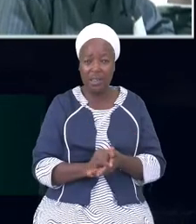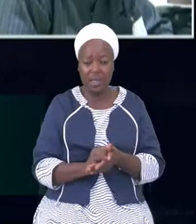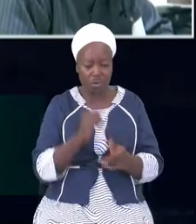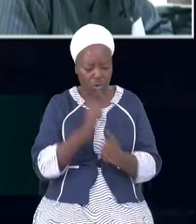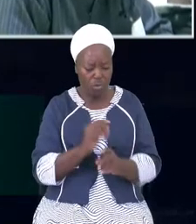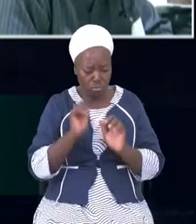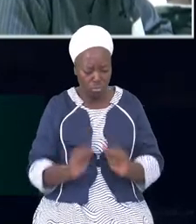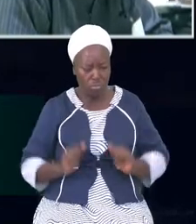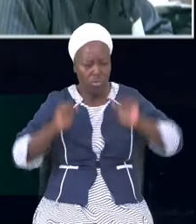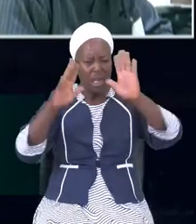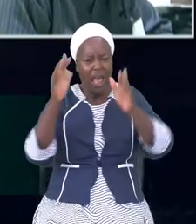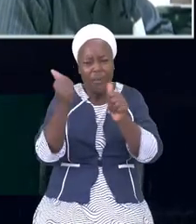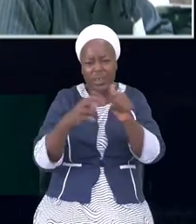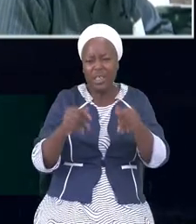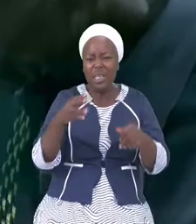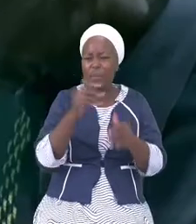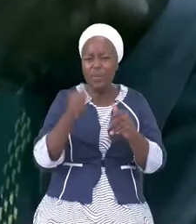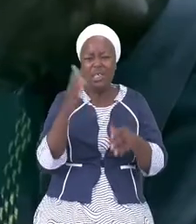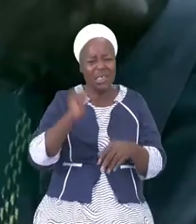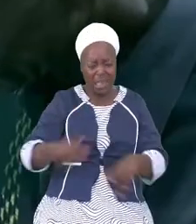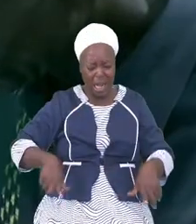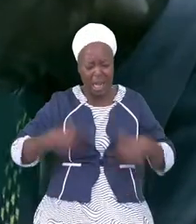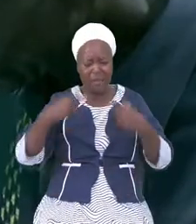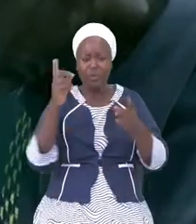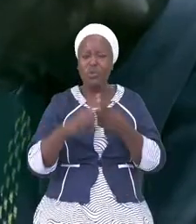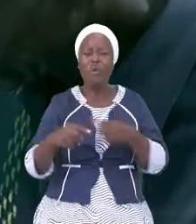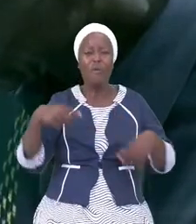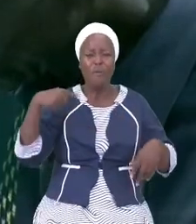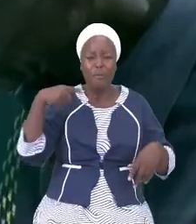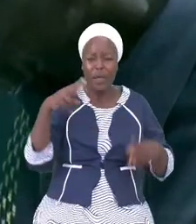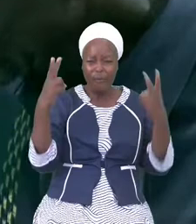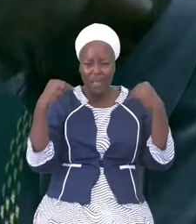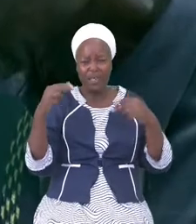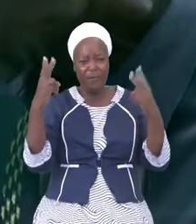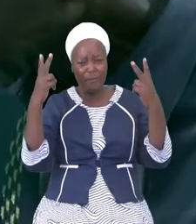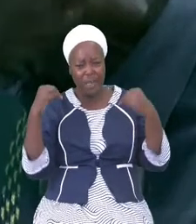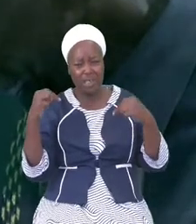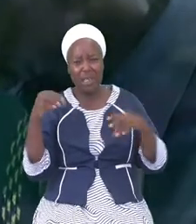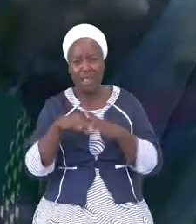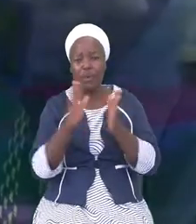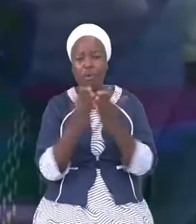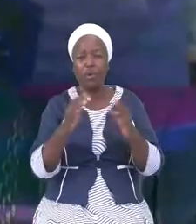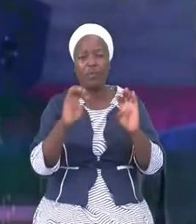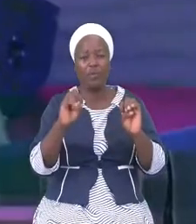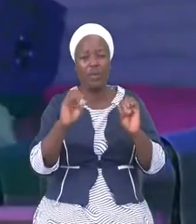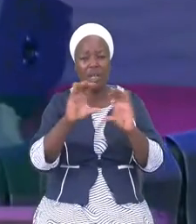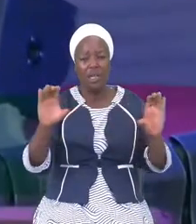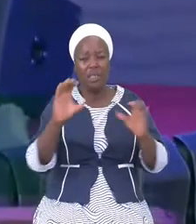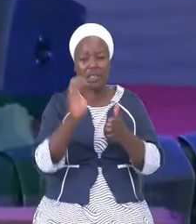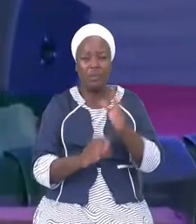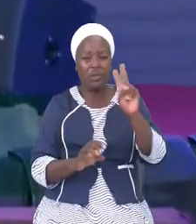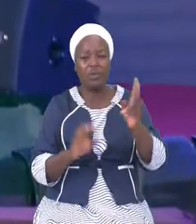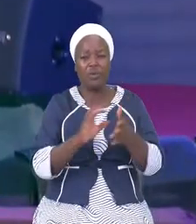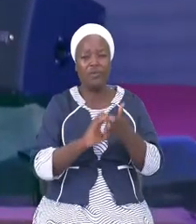to vanity, vanity, vanity. In Ecclesiastes chapter 2, reading from verse 1, I said in